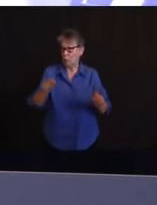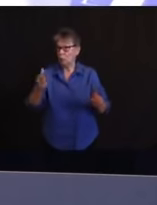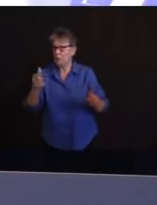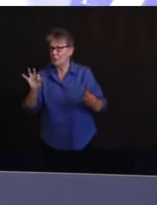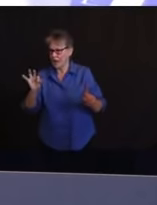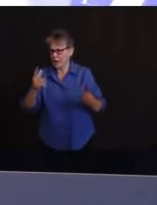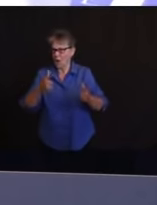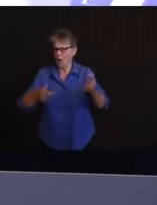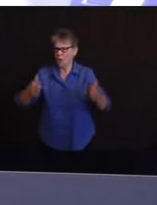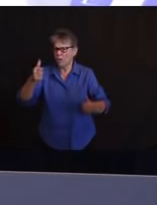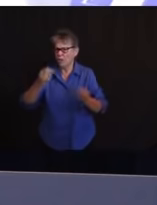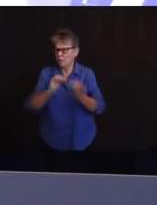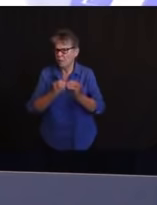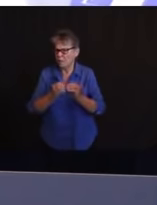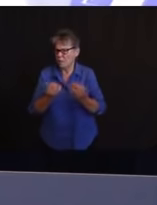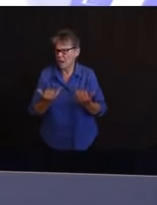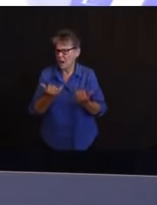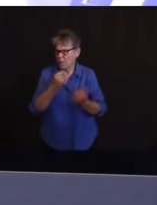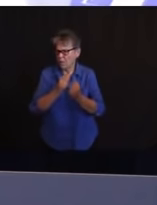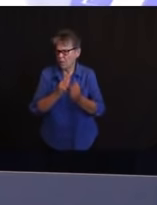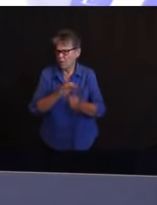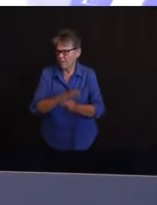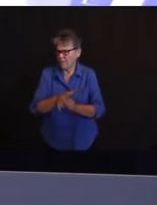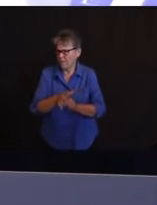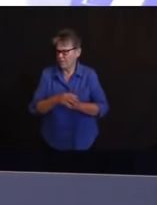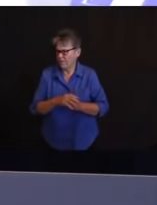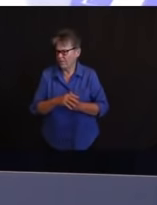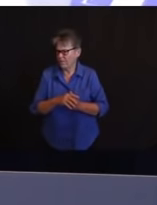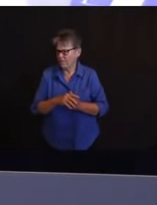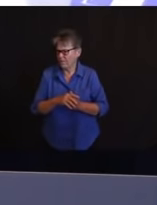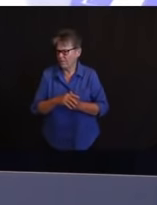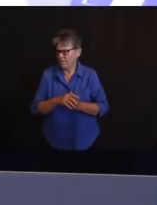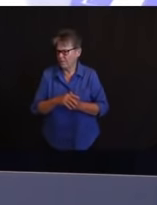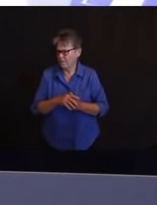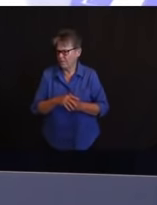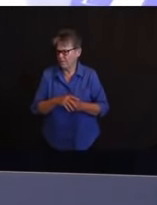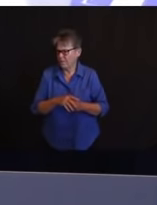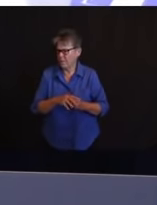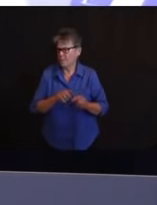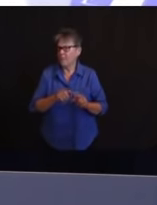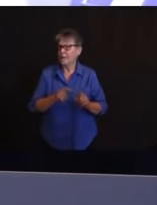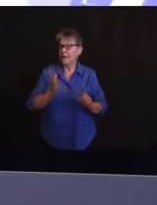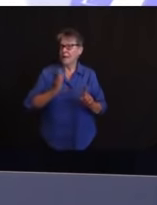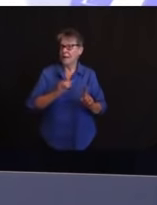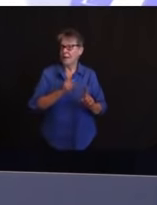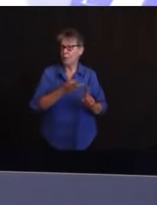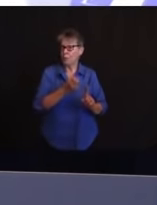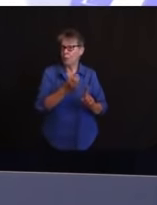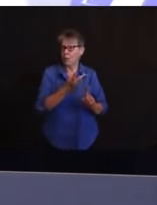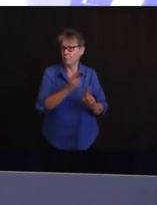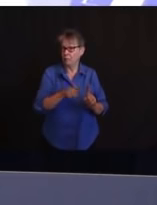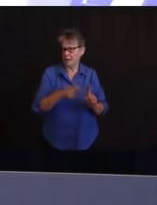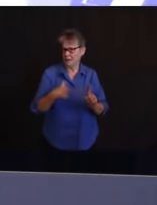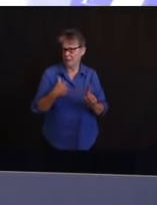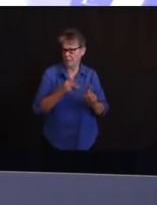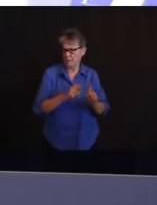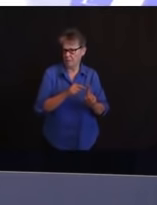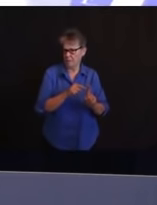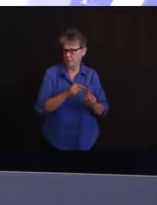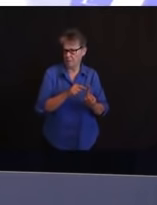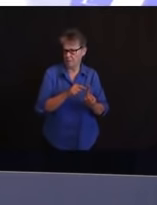cases. That has risen dramatically to 22% of the cases in